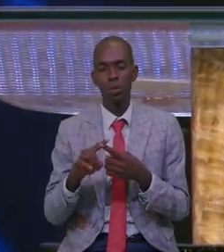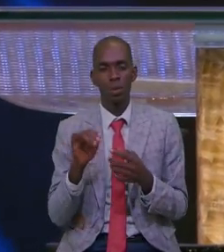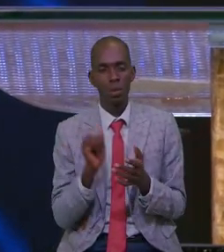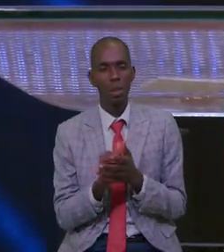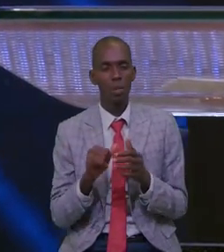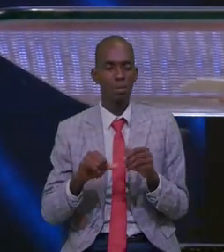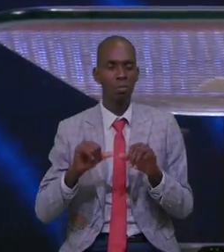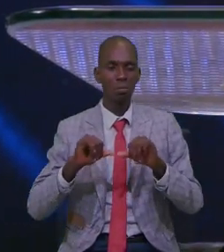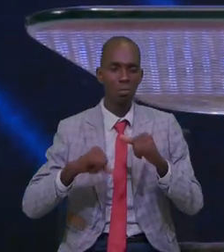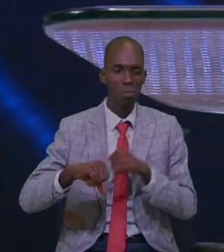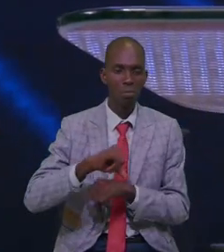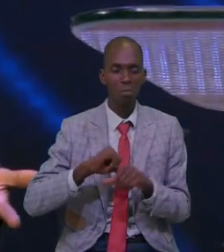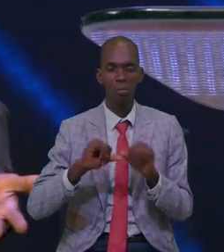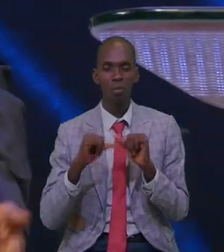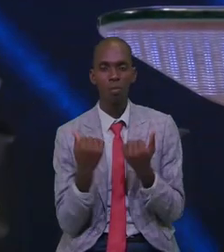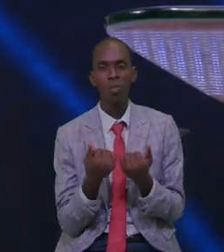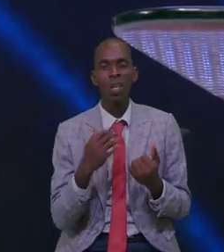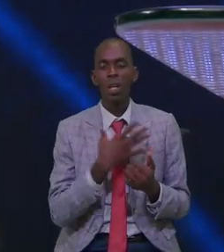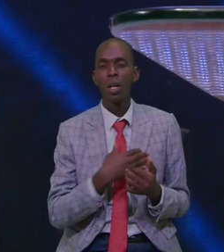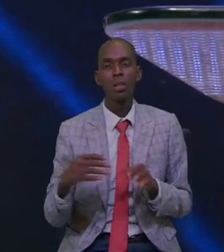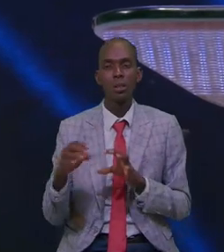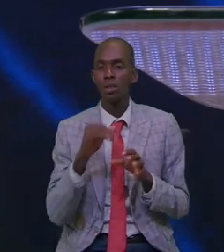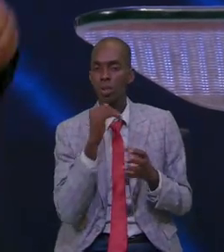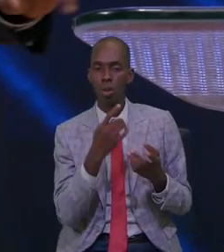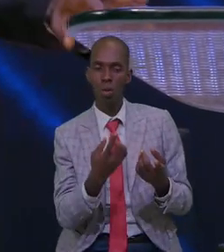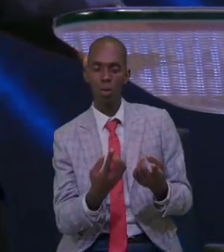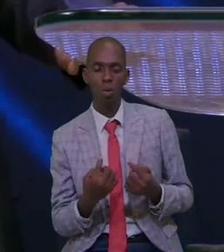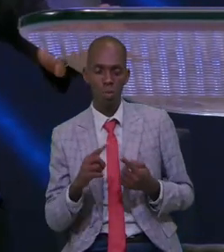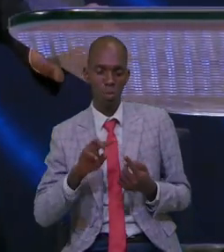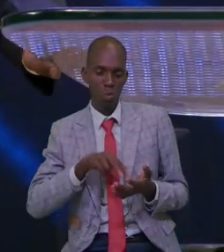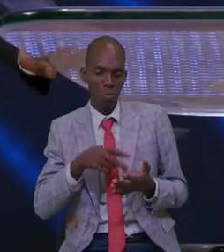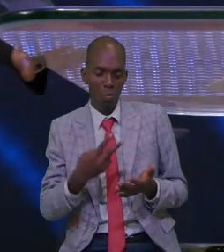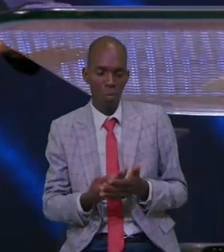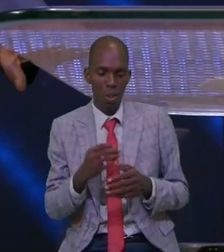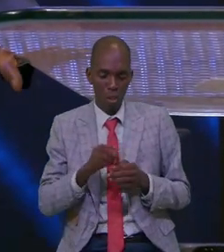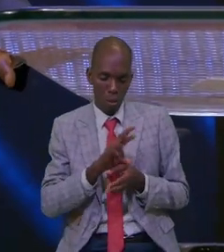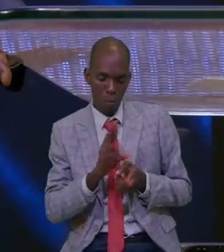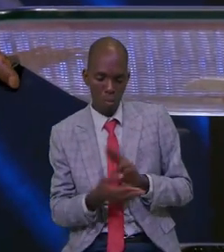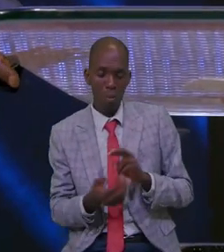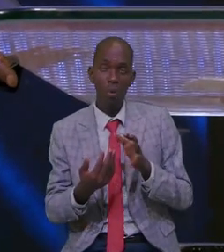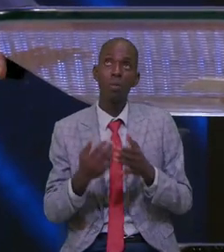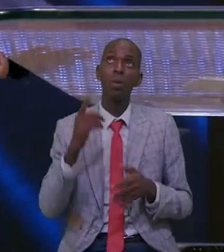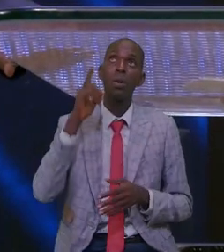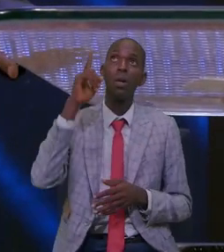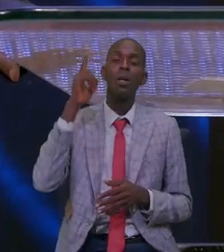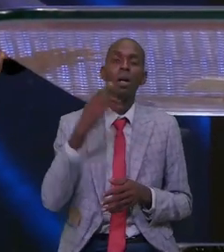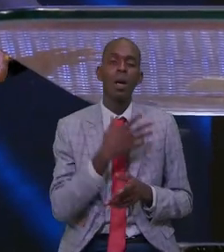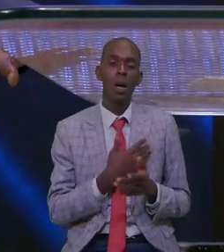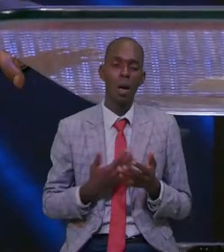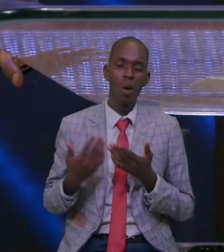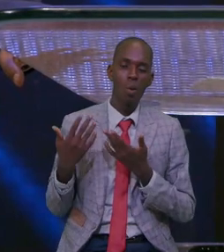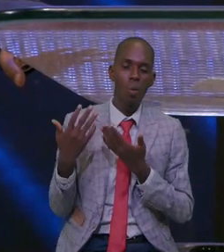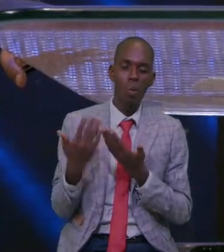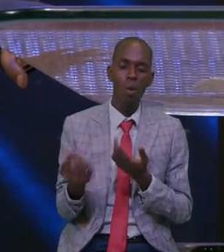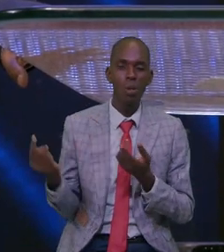assembly, and they do not come and fall in repentance and faith before him, and they wait until their